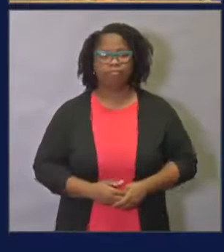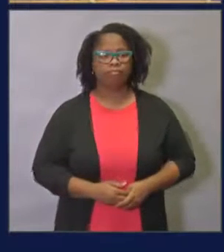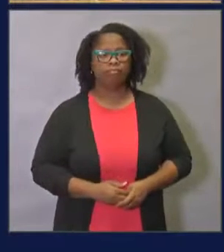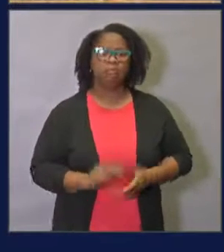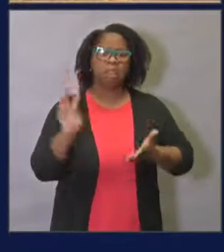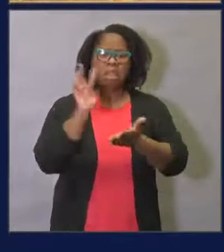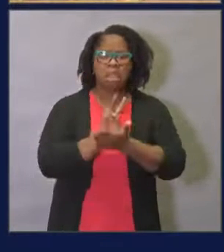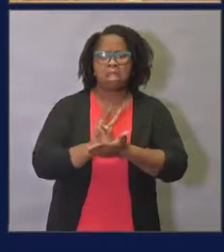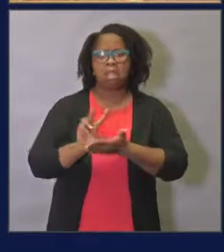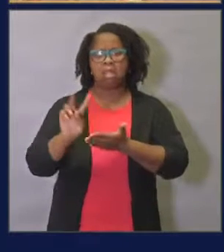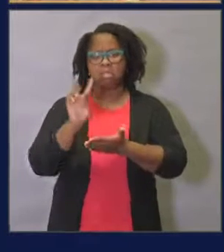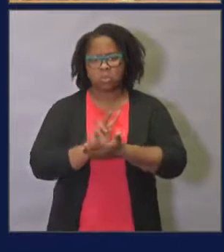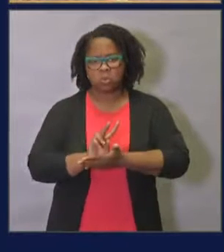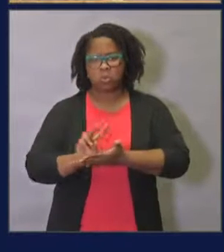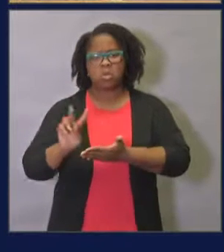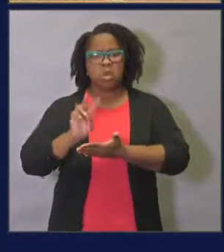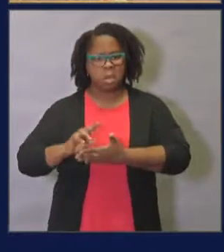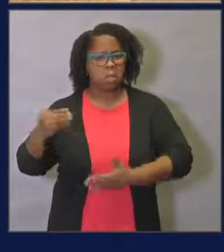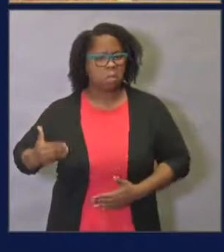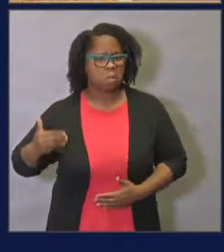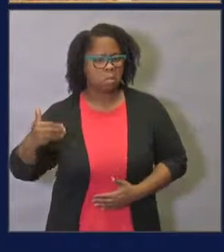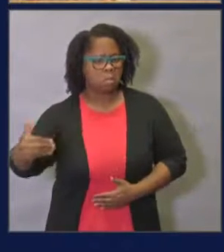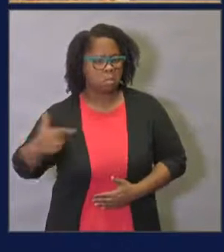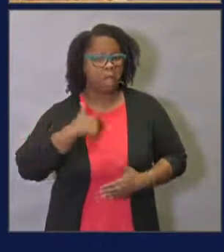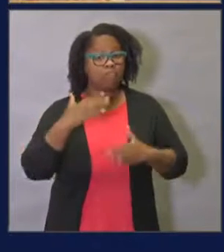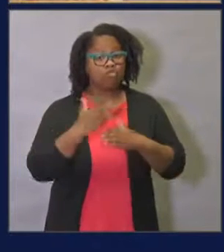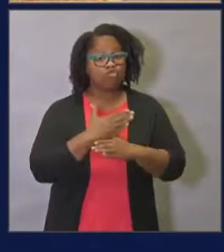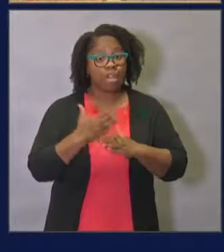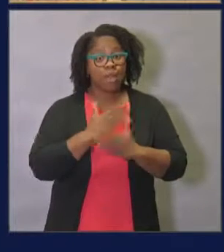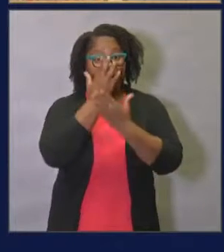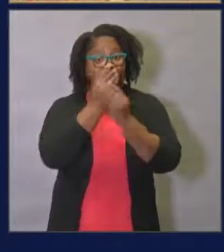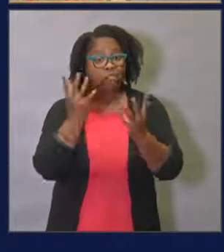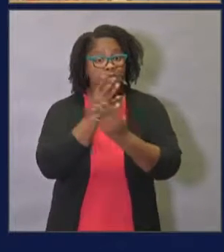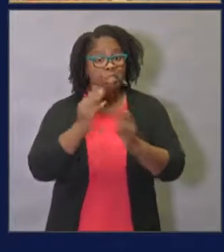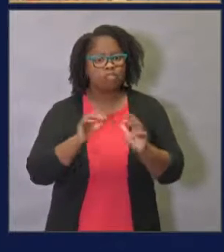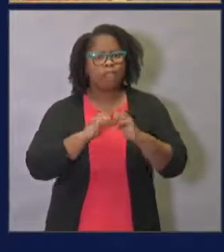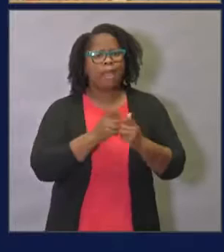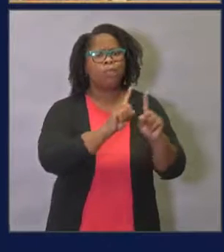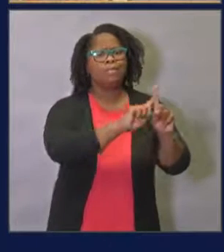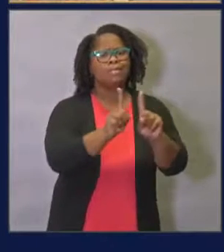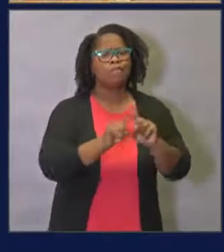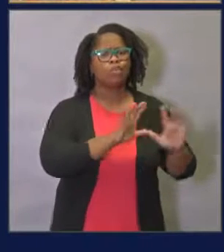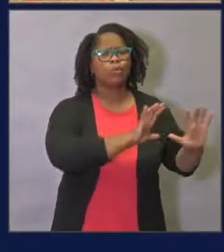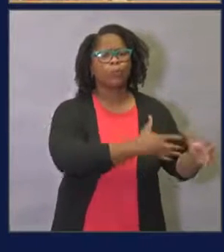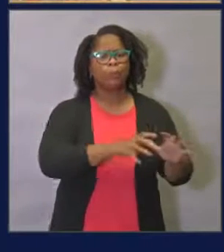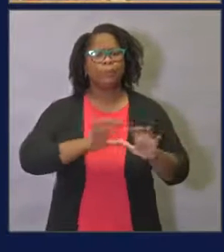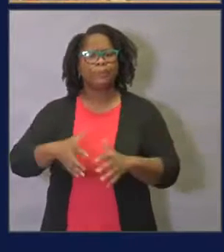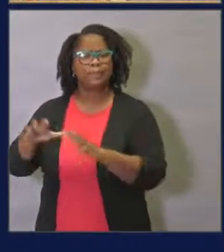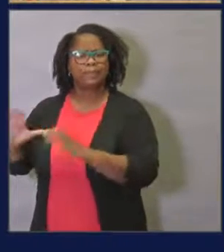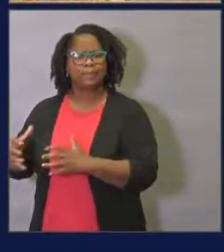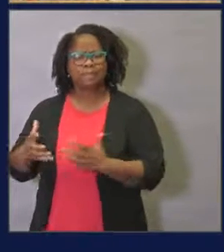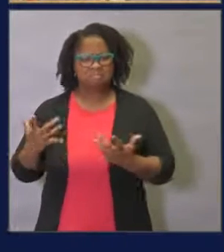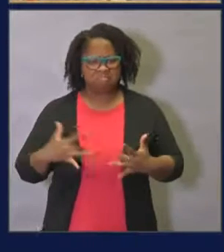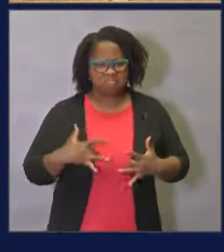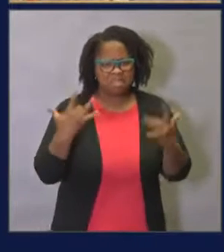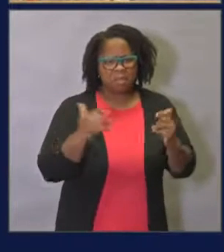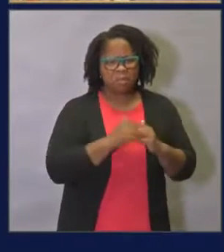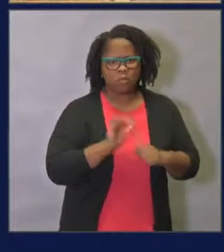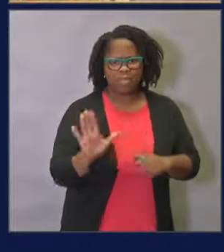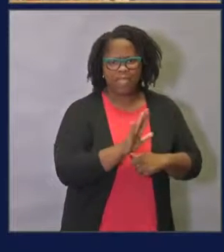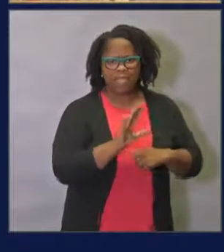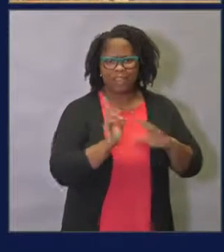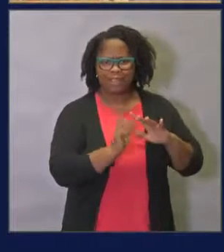2 weeks, I'm sharing the data that shows how different groups of residents are faring in terms of cases, hospitalizations, and death